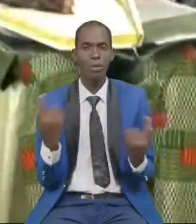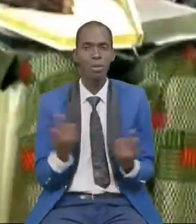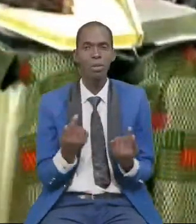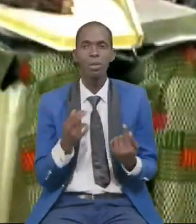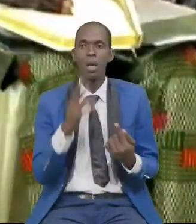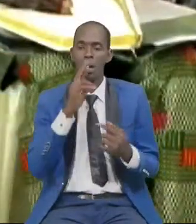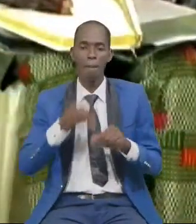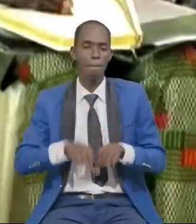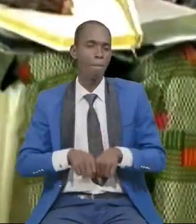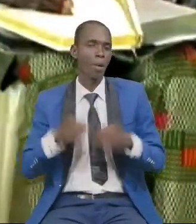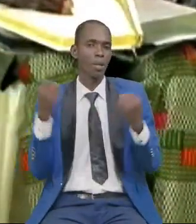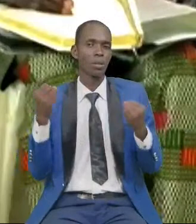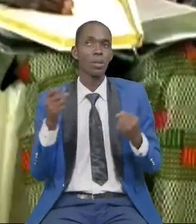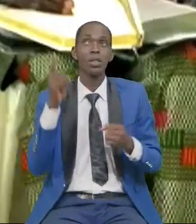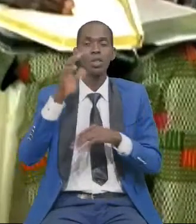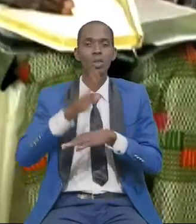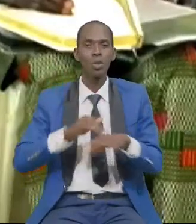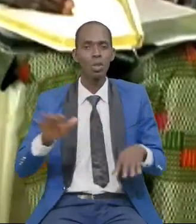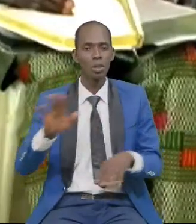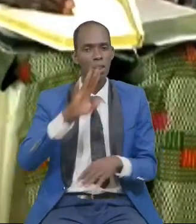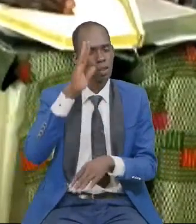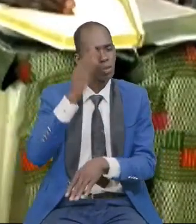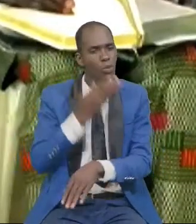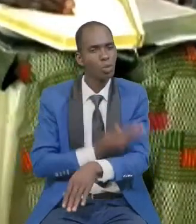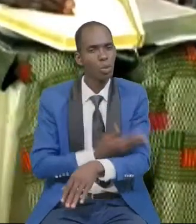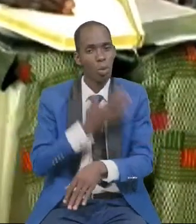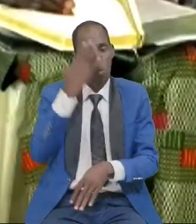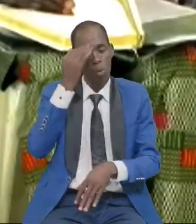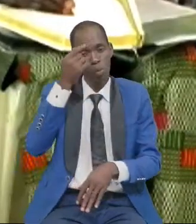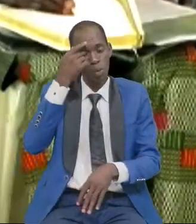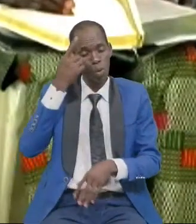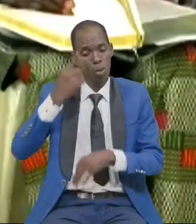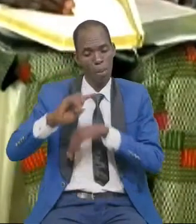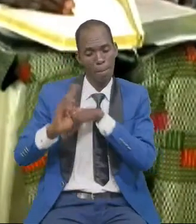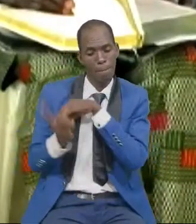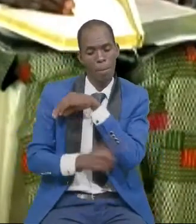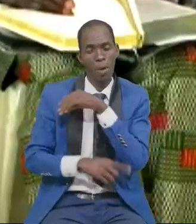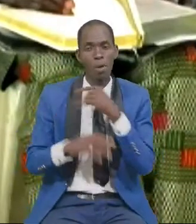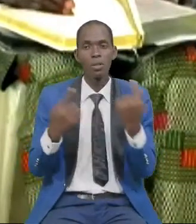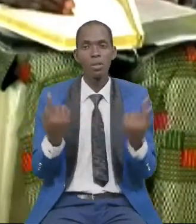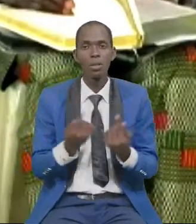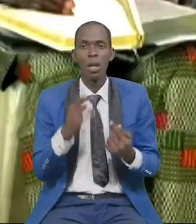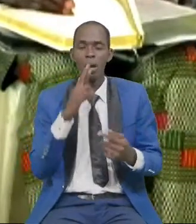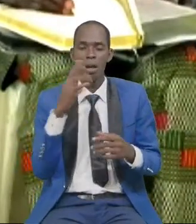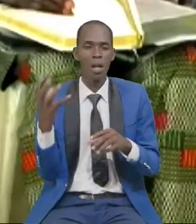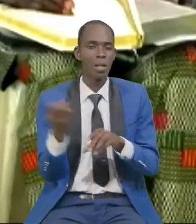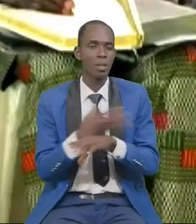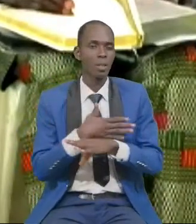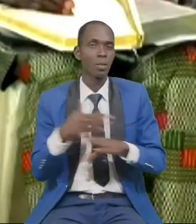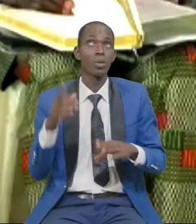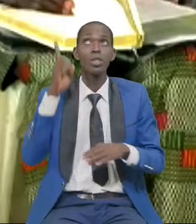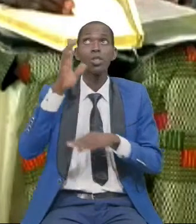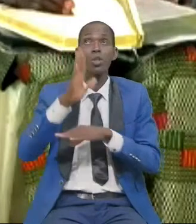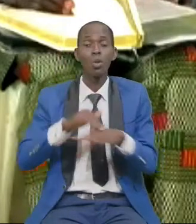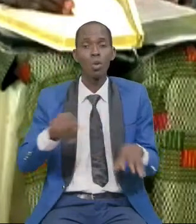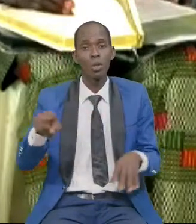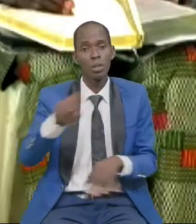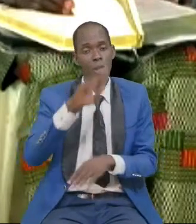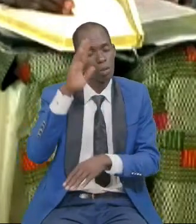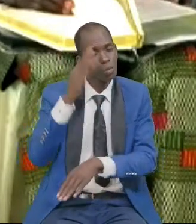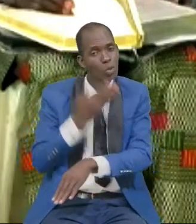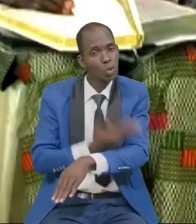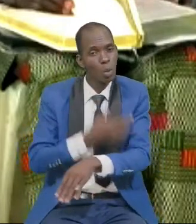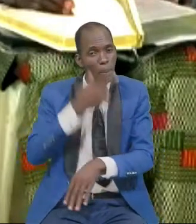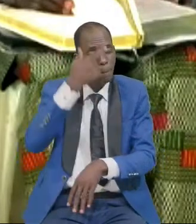He called them sons because the punishment of sin is taken away. He called them son because the